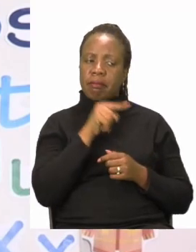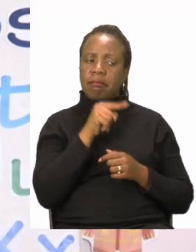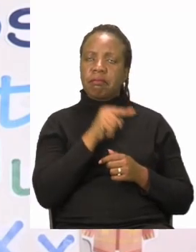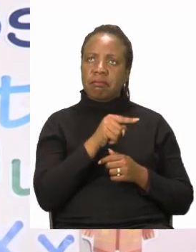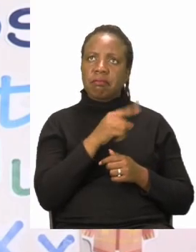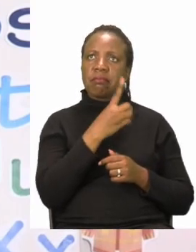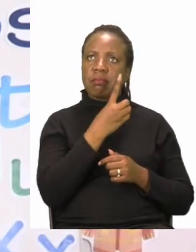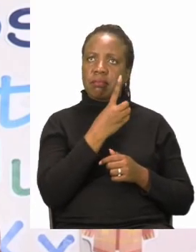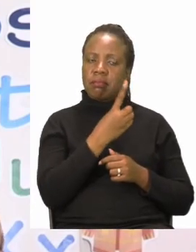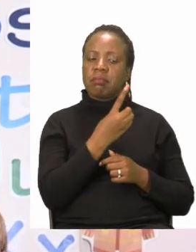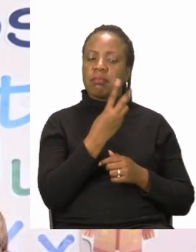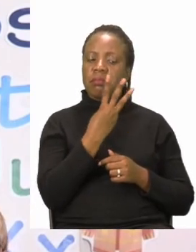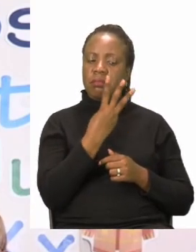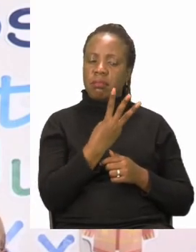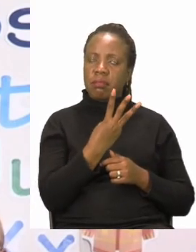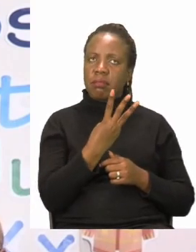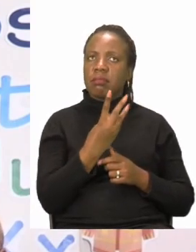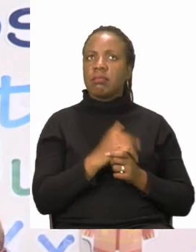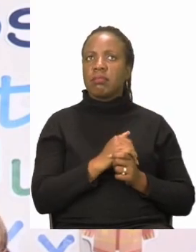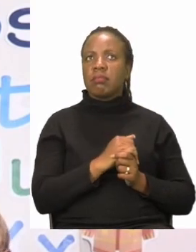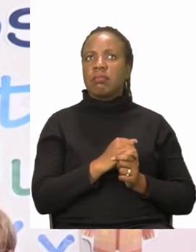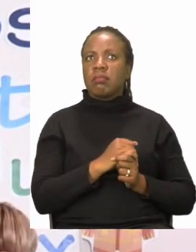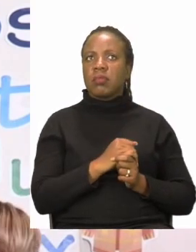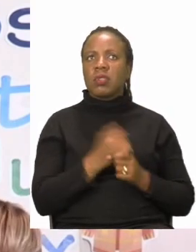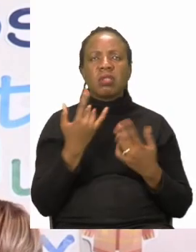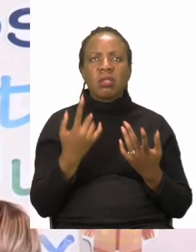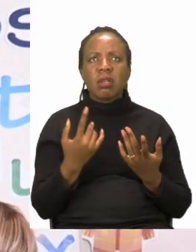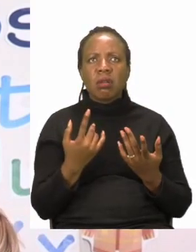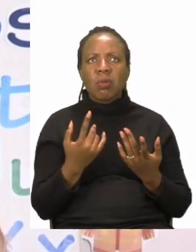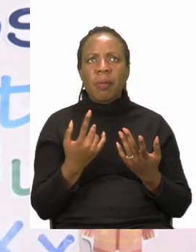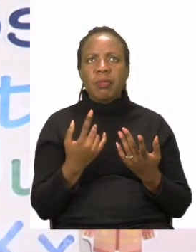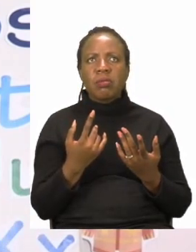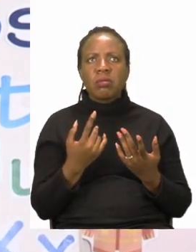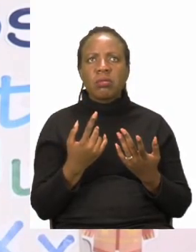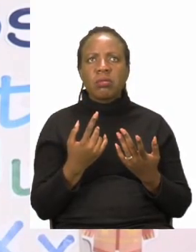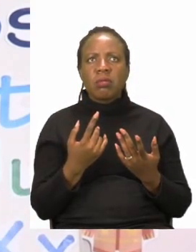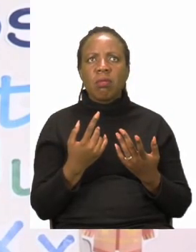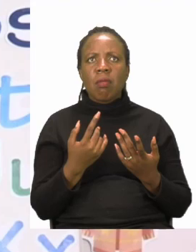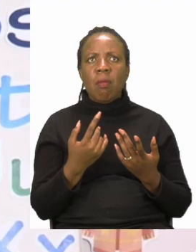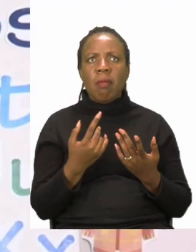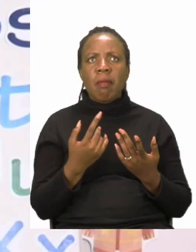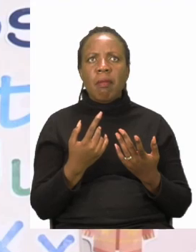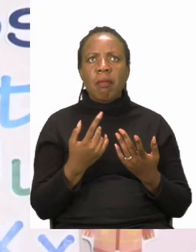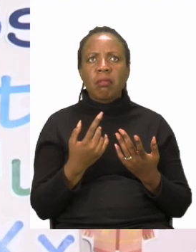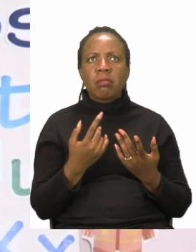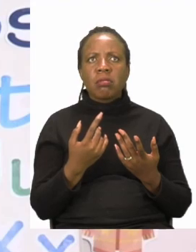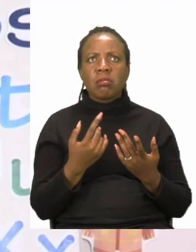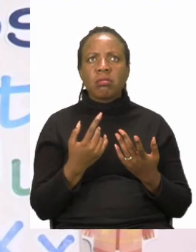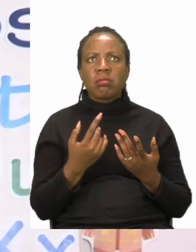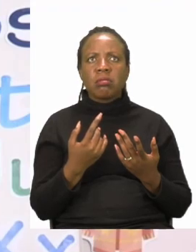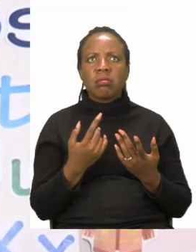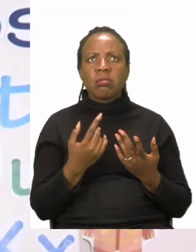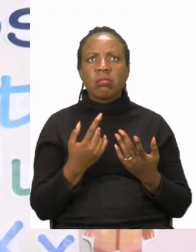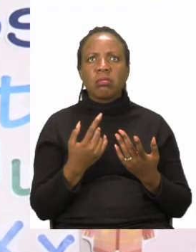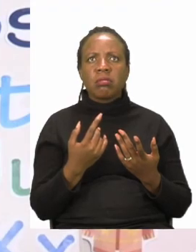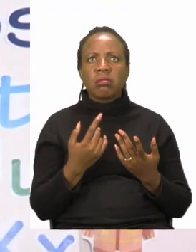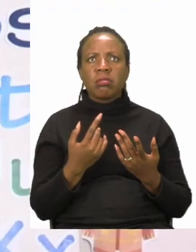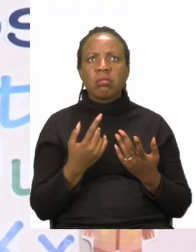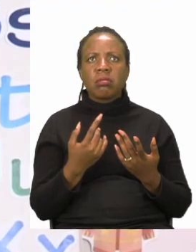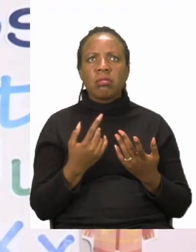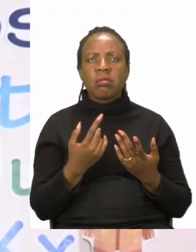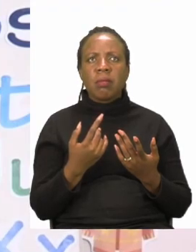13. Okay, now I have to look. Is the number 13 nearer